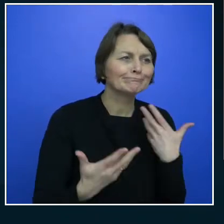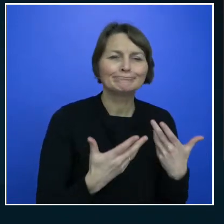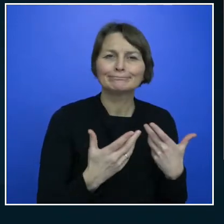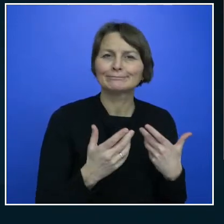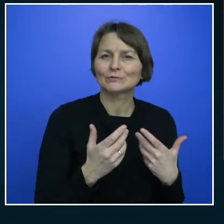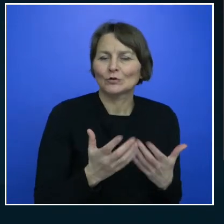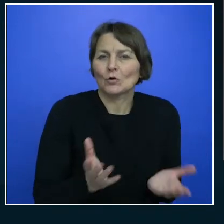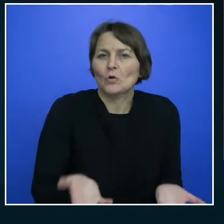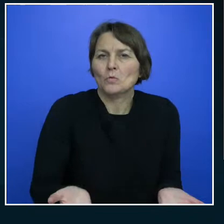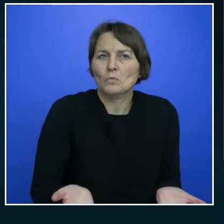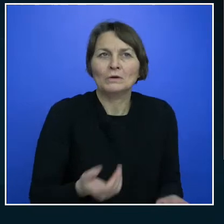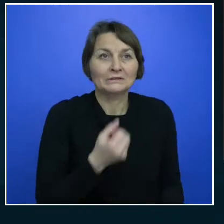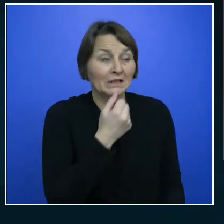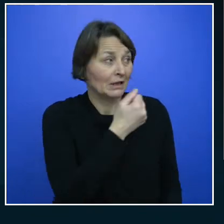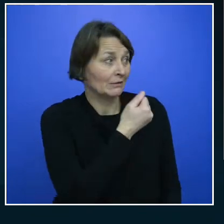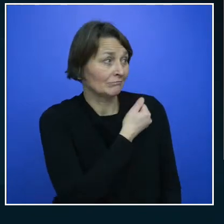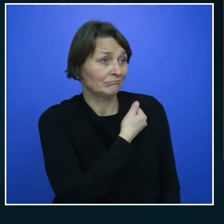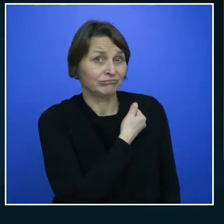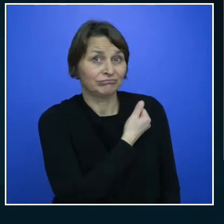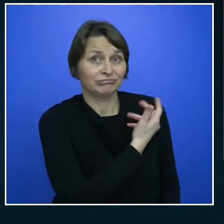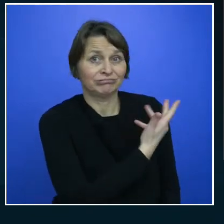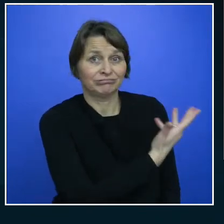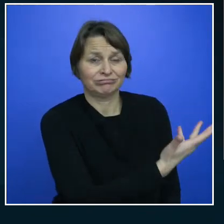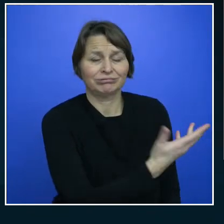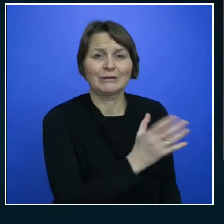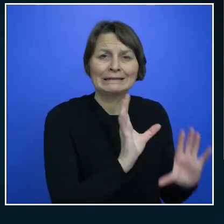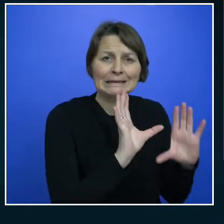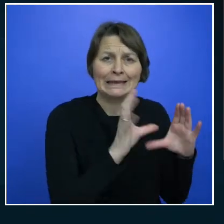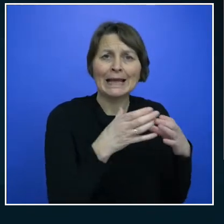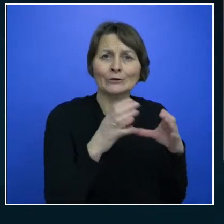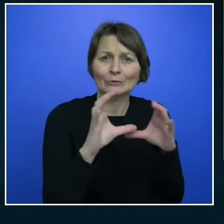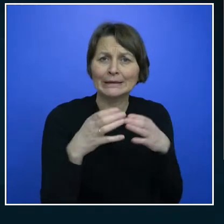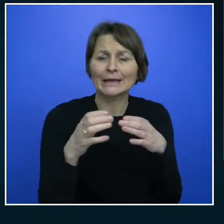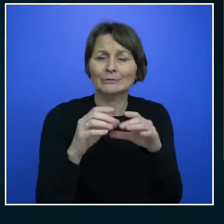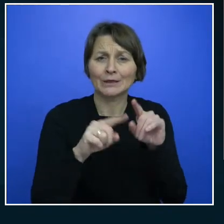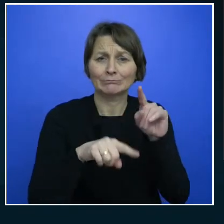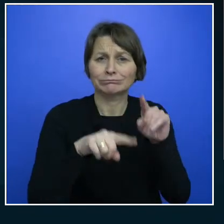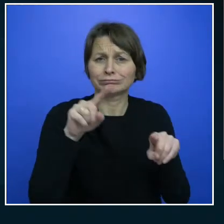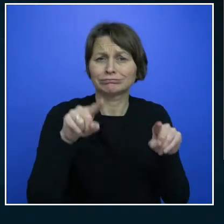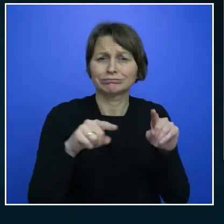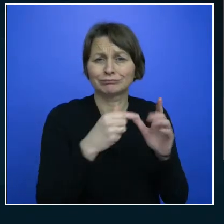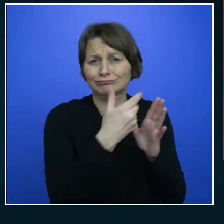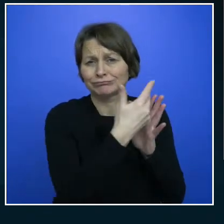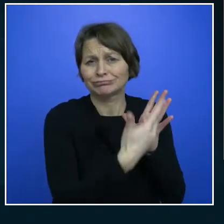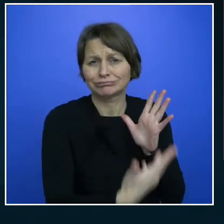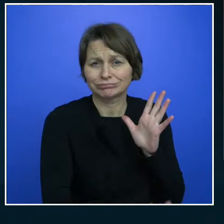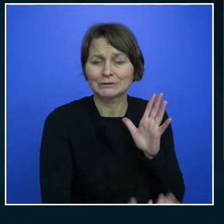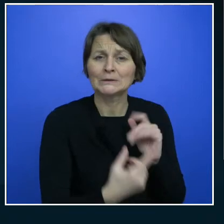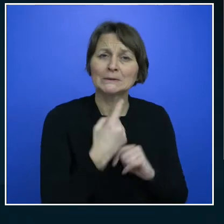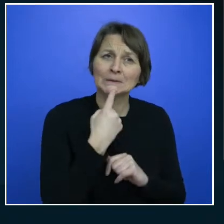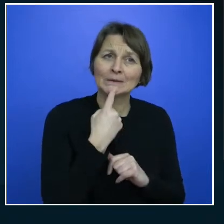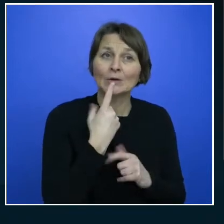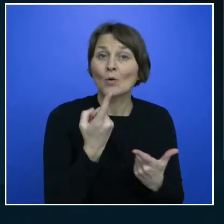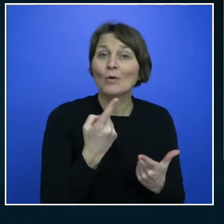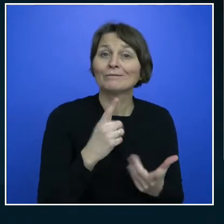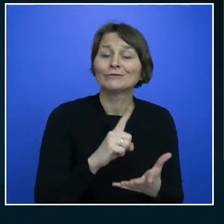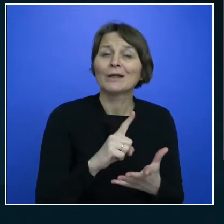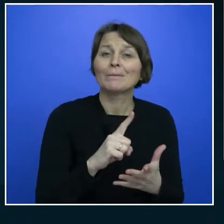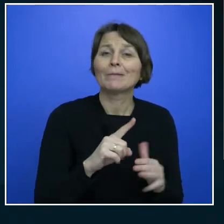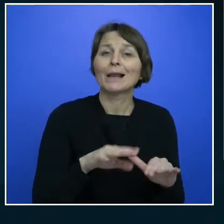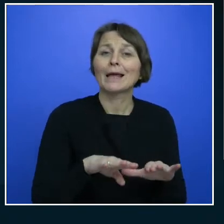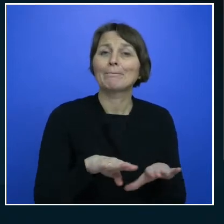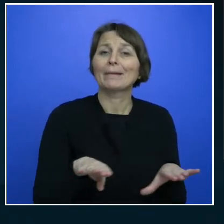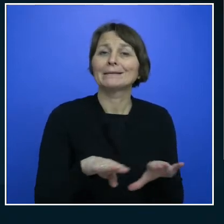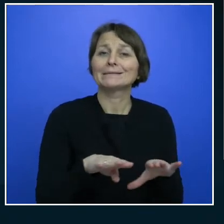When you see how many categories, I think I used the minimalistic one